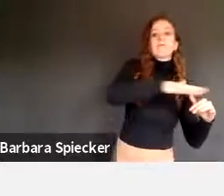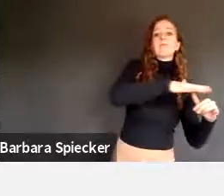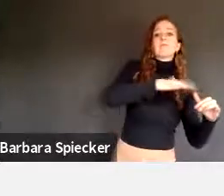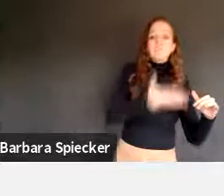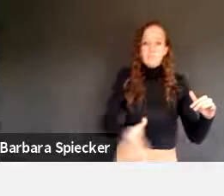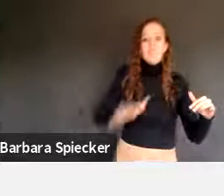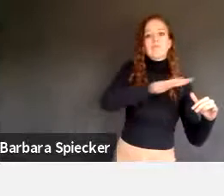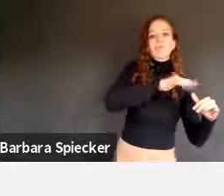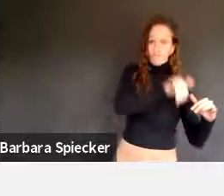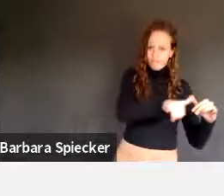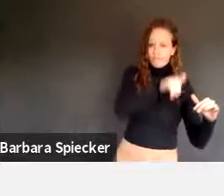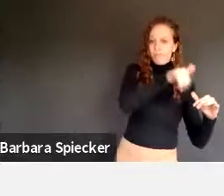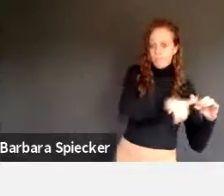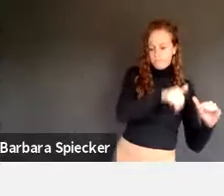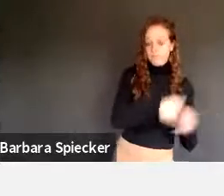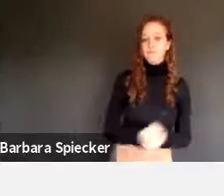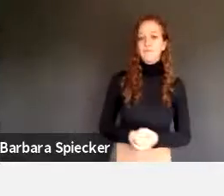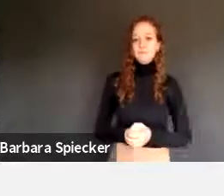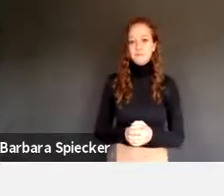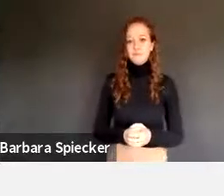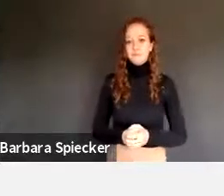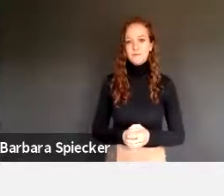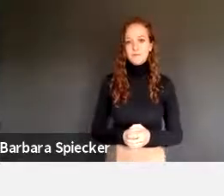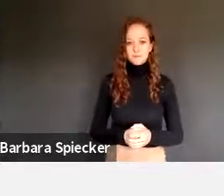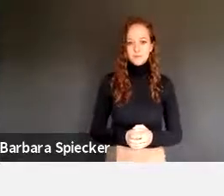upwelling is less persistent and currents are retentive.